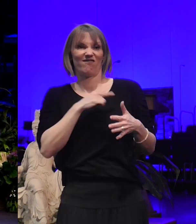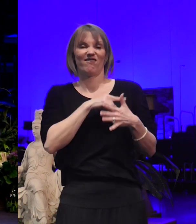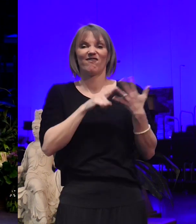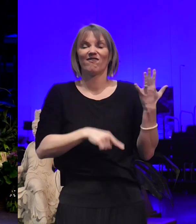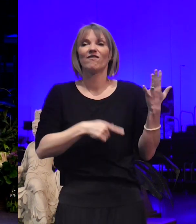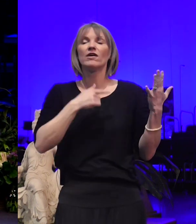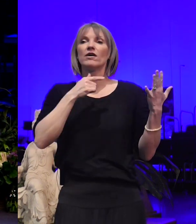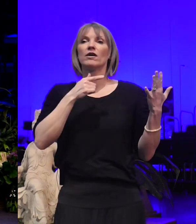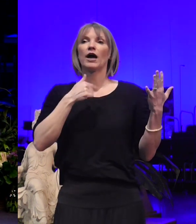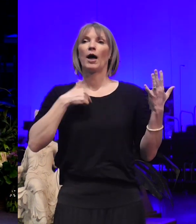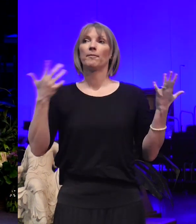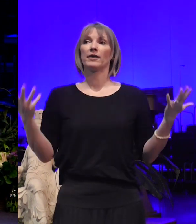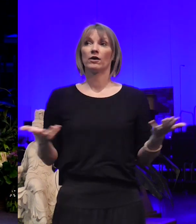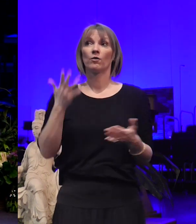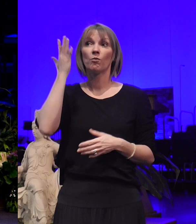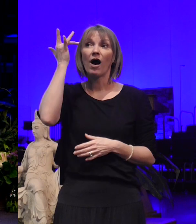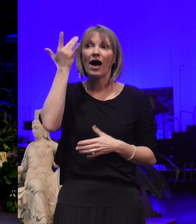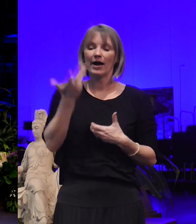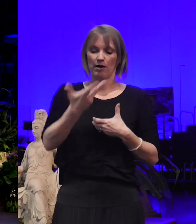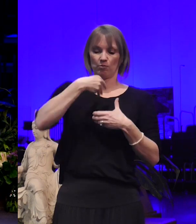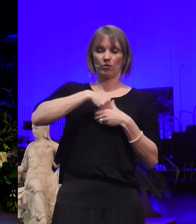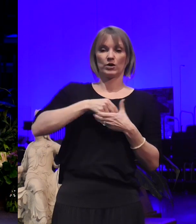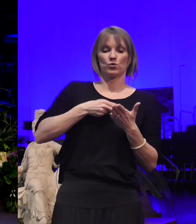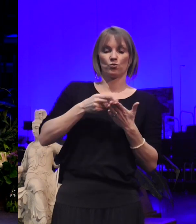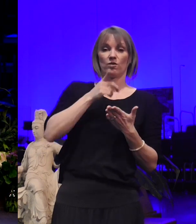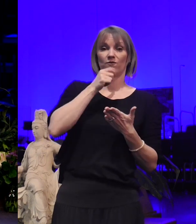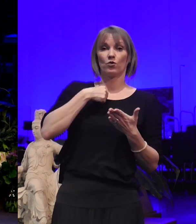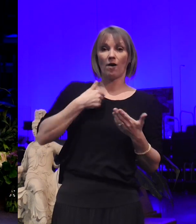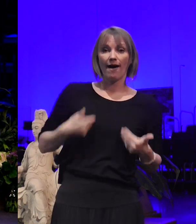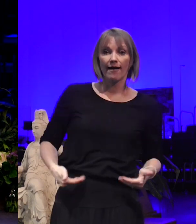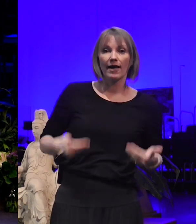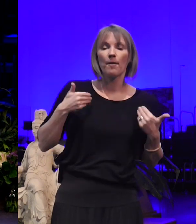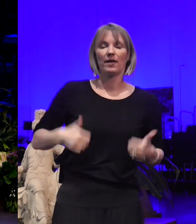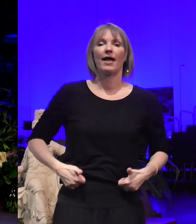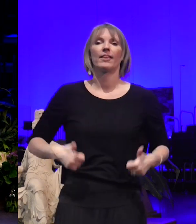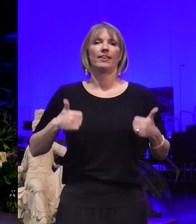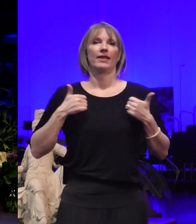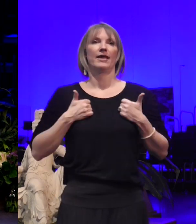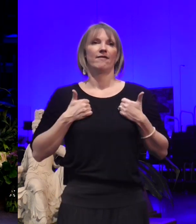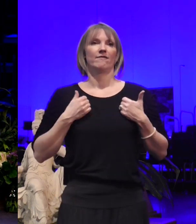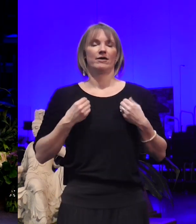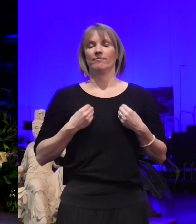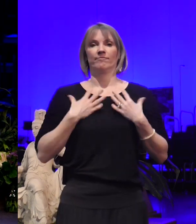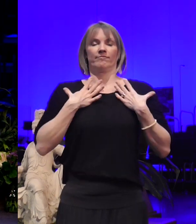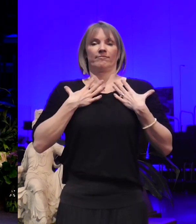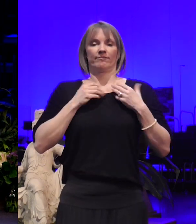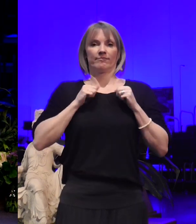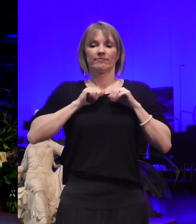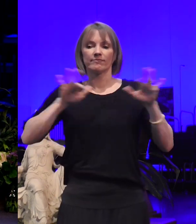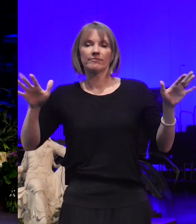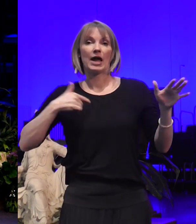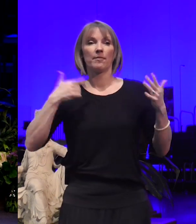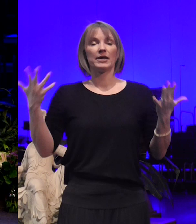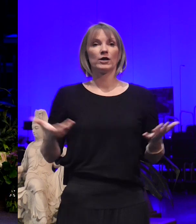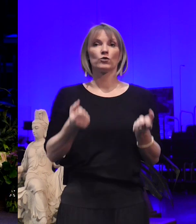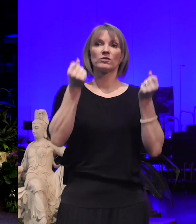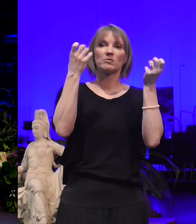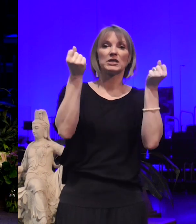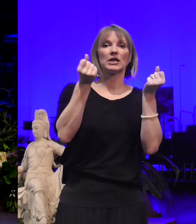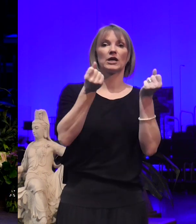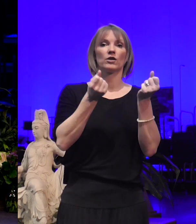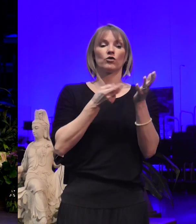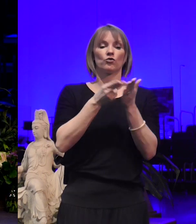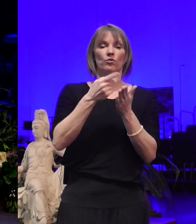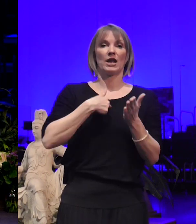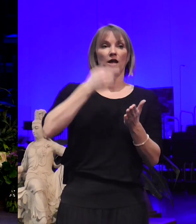I'm here to embrace the truth of who I am and to live it emphatically. I'm here to speak the truth that I know of